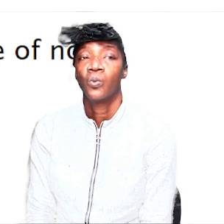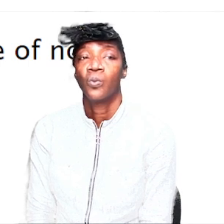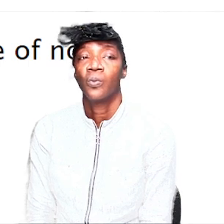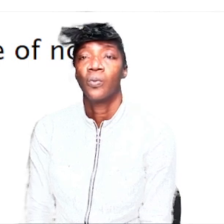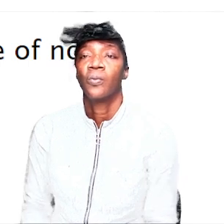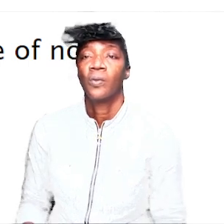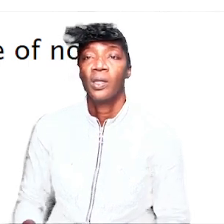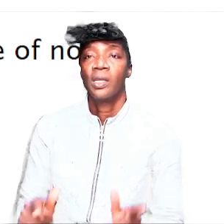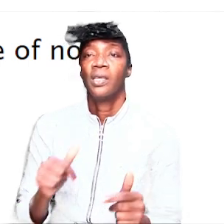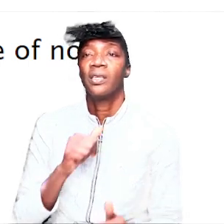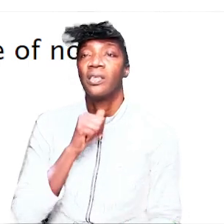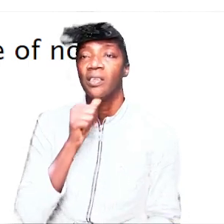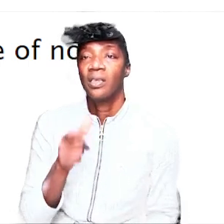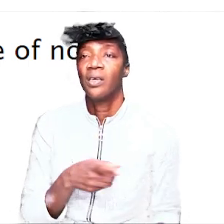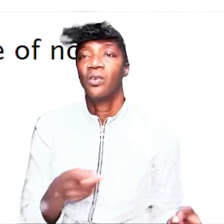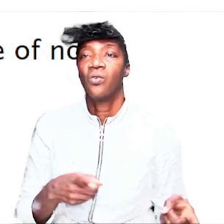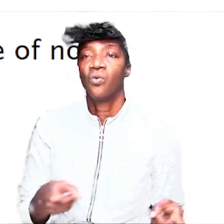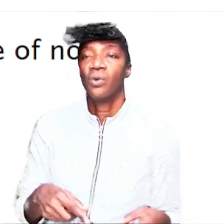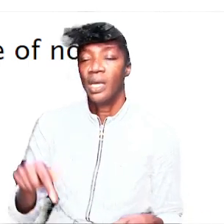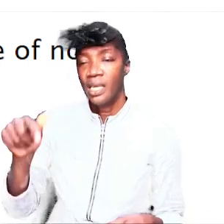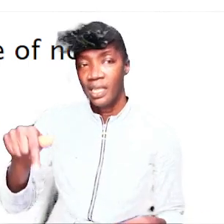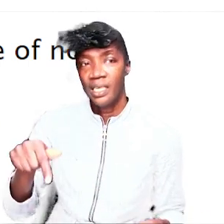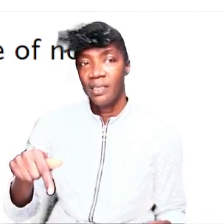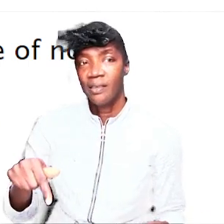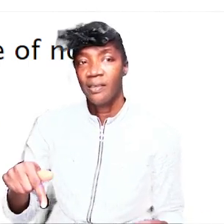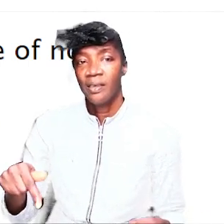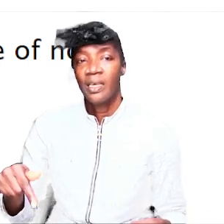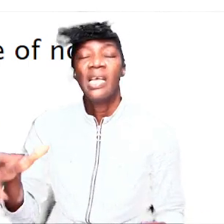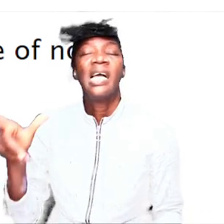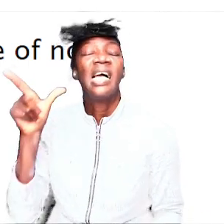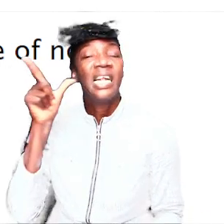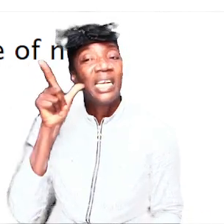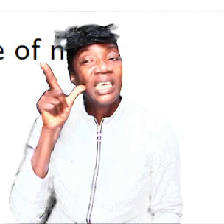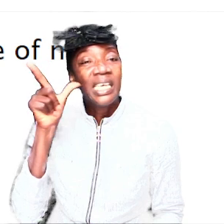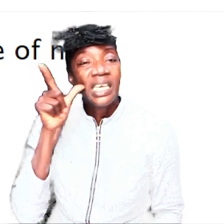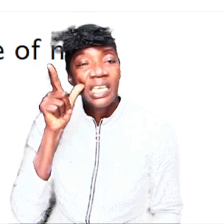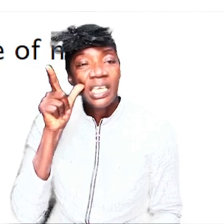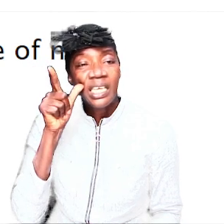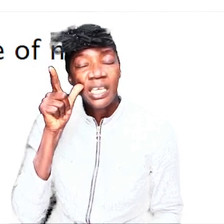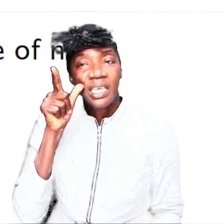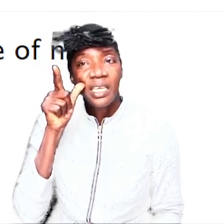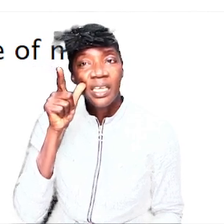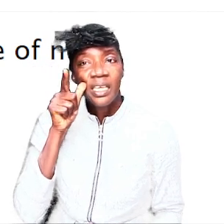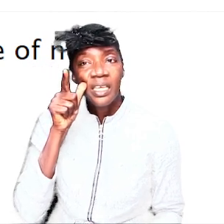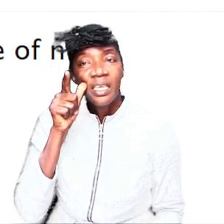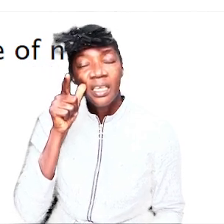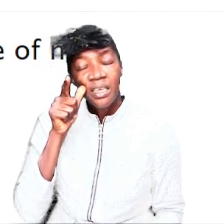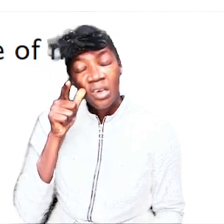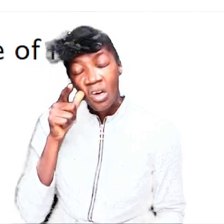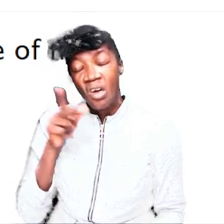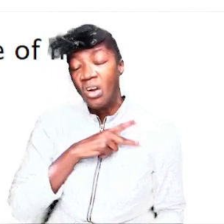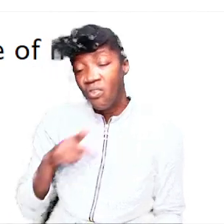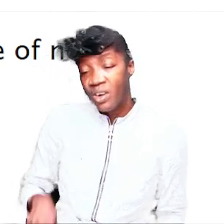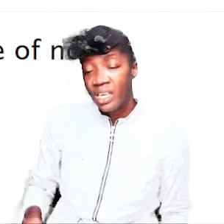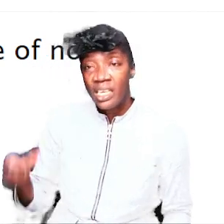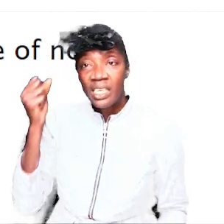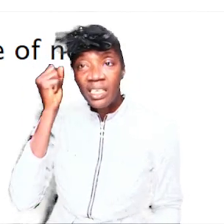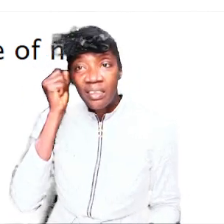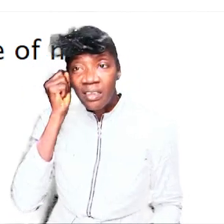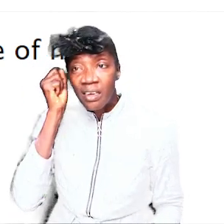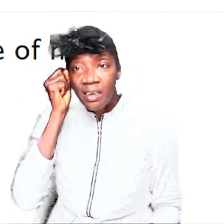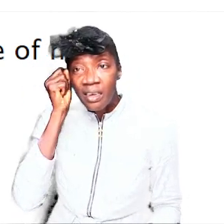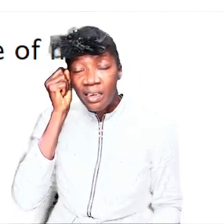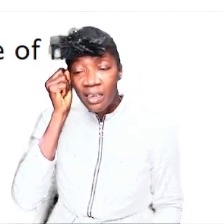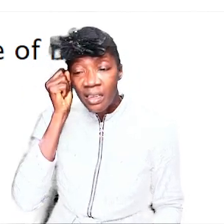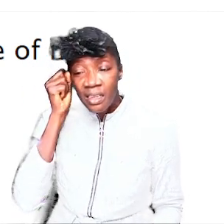not do like this young lady, or for that matter, King Saul, and leave the Lord